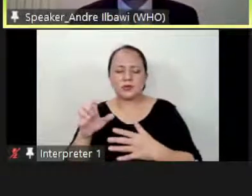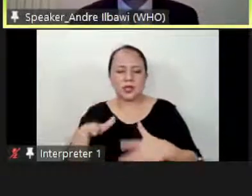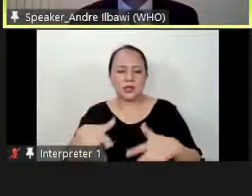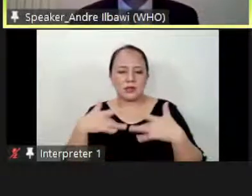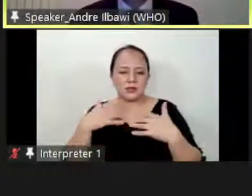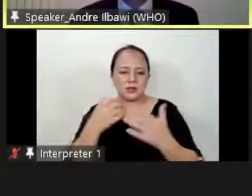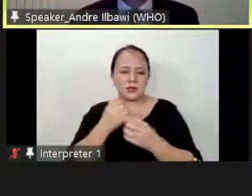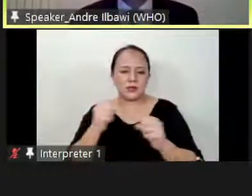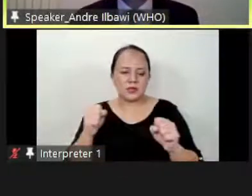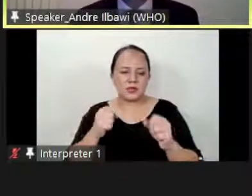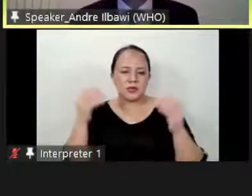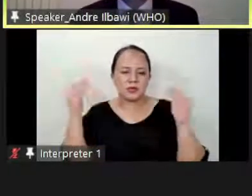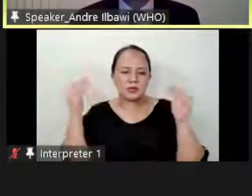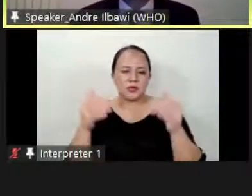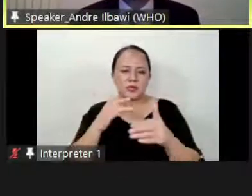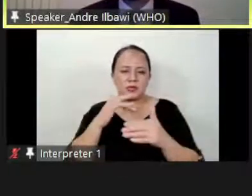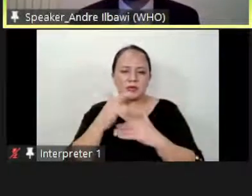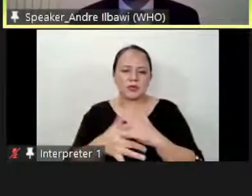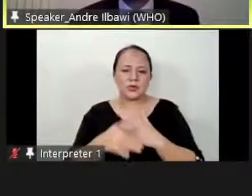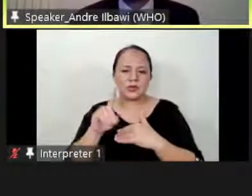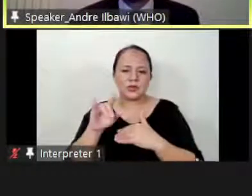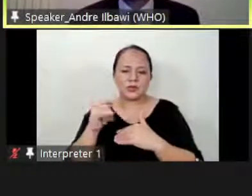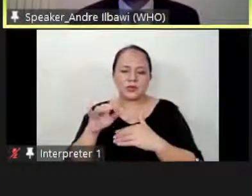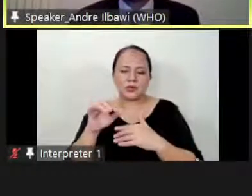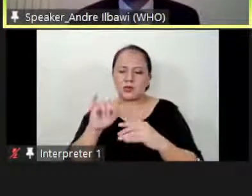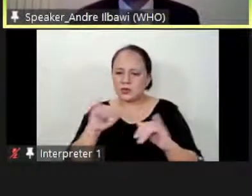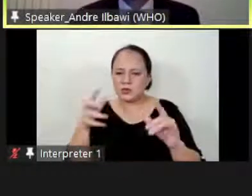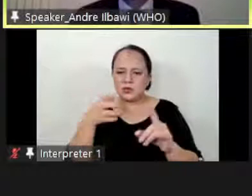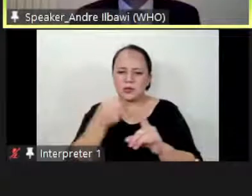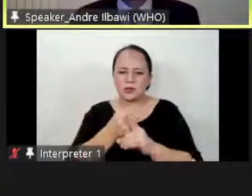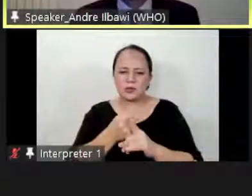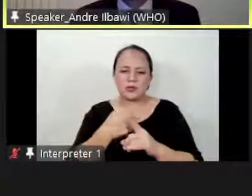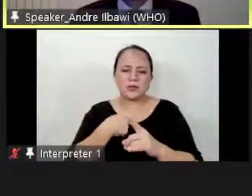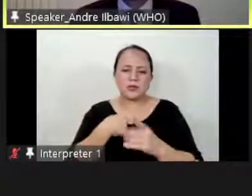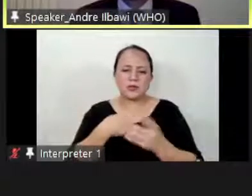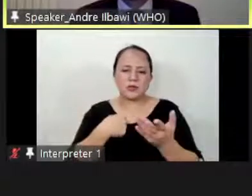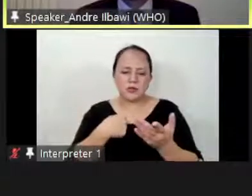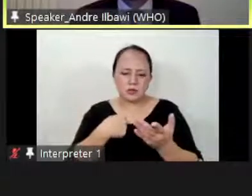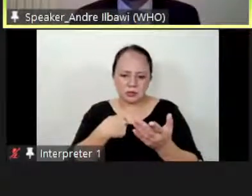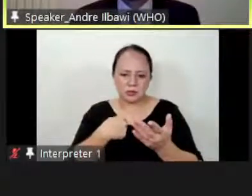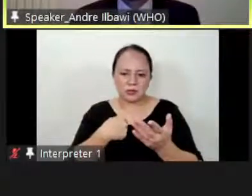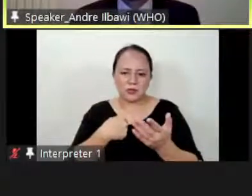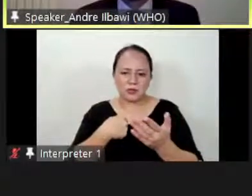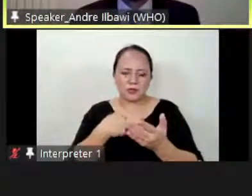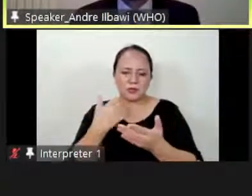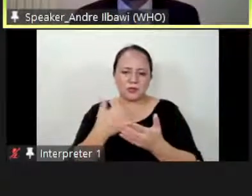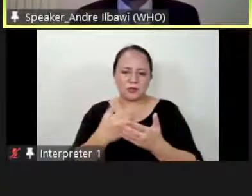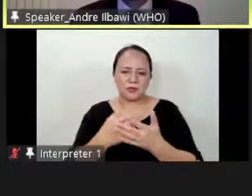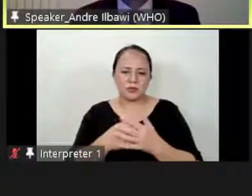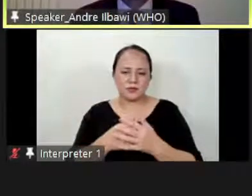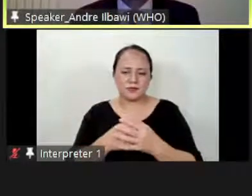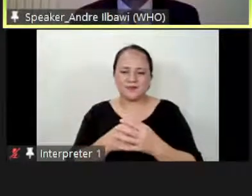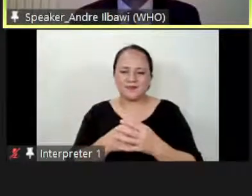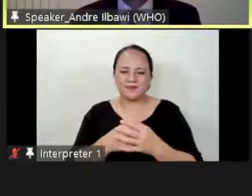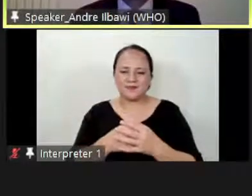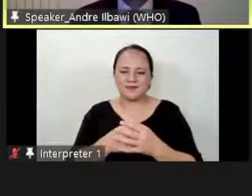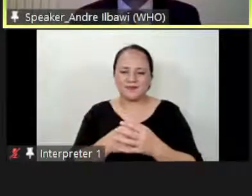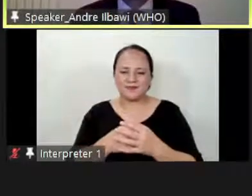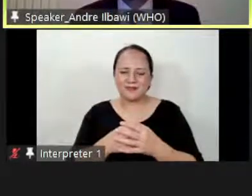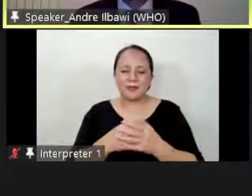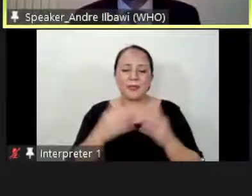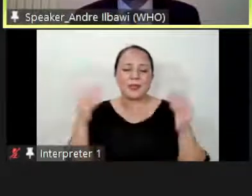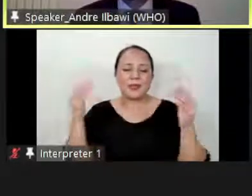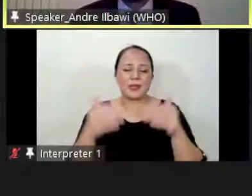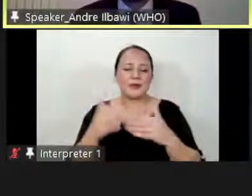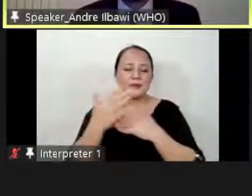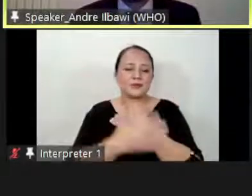But focusing, in fact, on early diagnosis would achieve the same and would be able to do so with a less overall budget impact. So the focus in